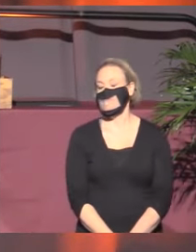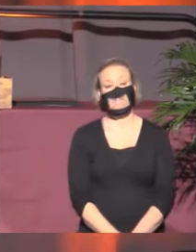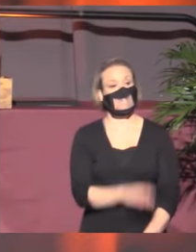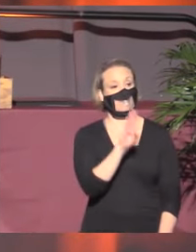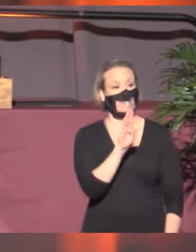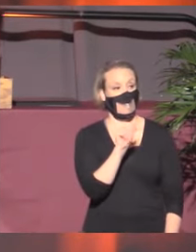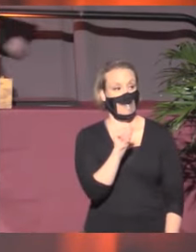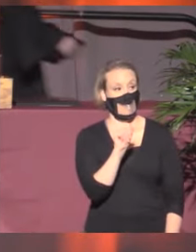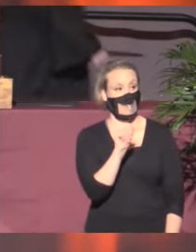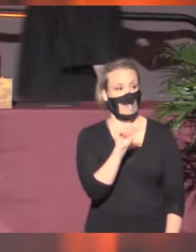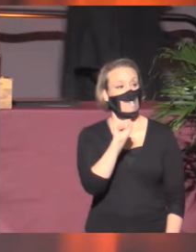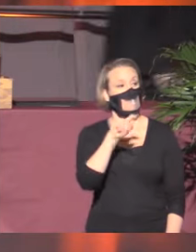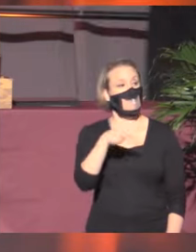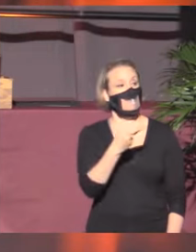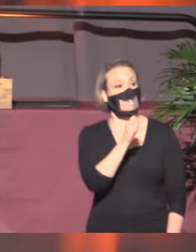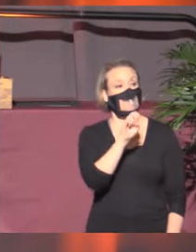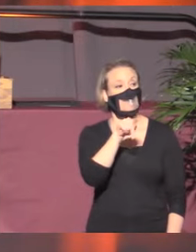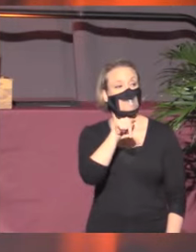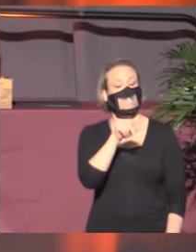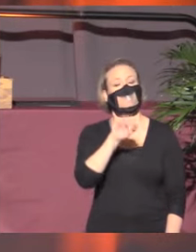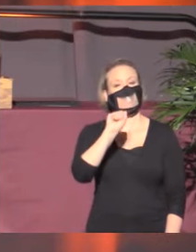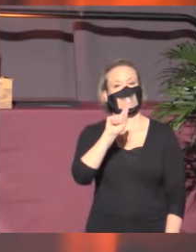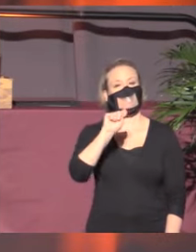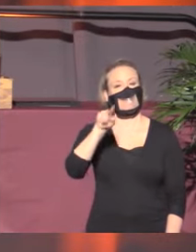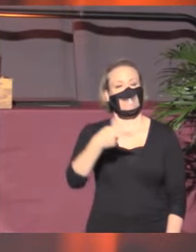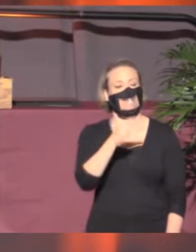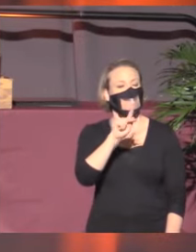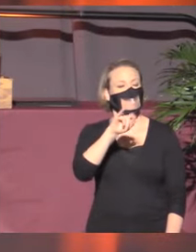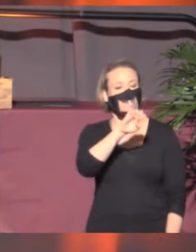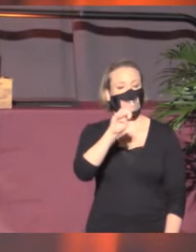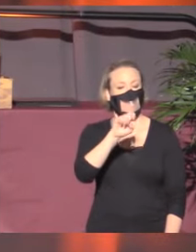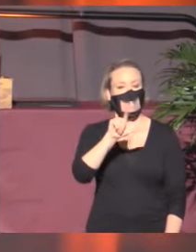Bachelor of Arts, Stephanie Lynn Fox.